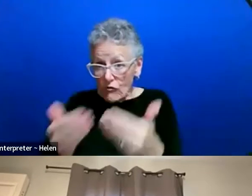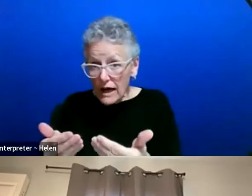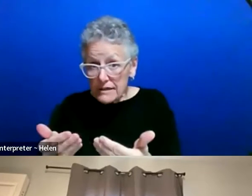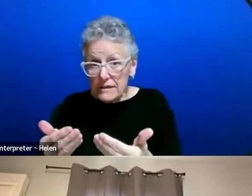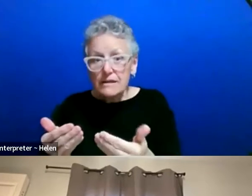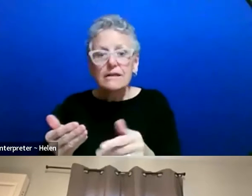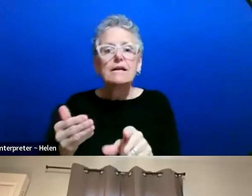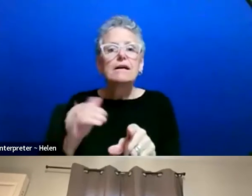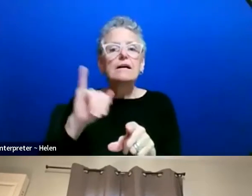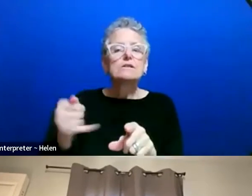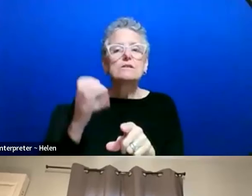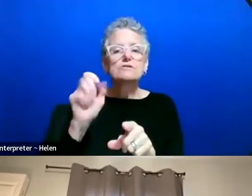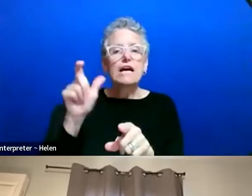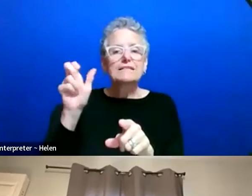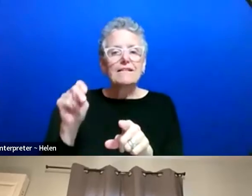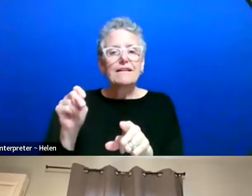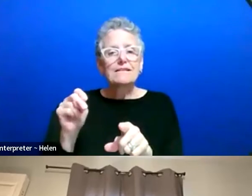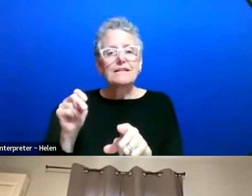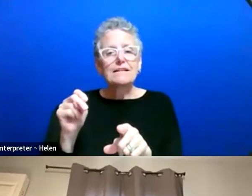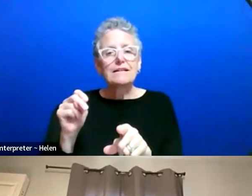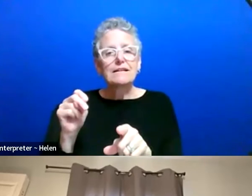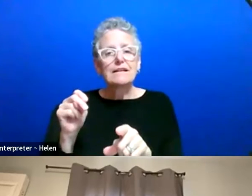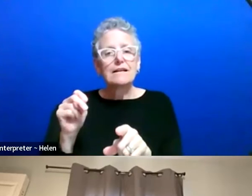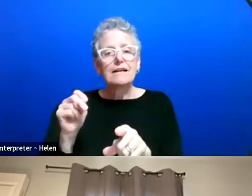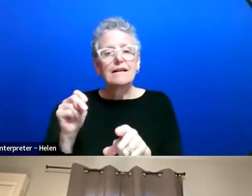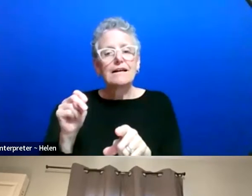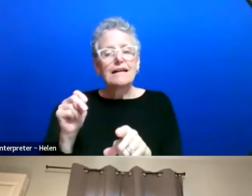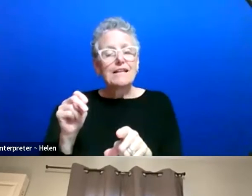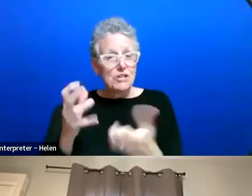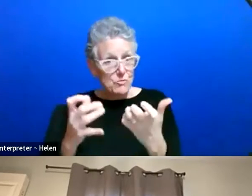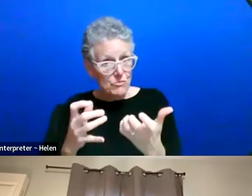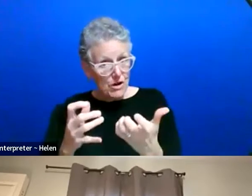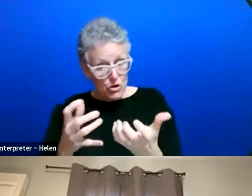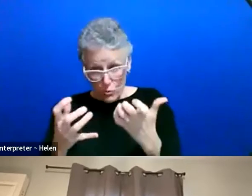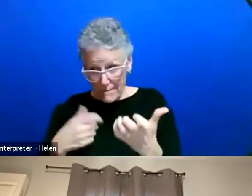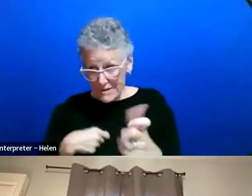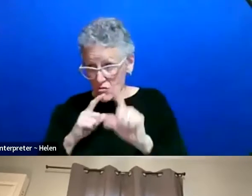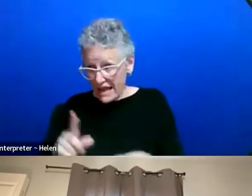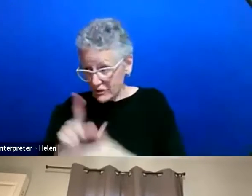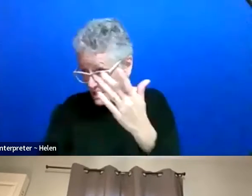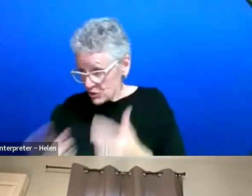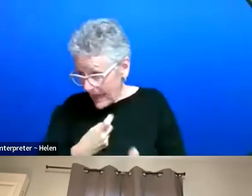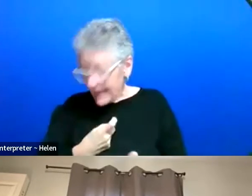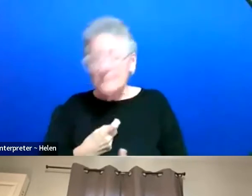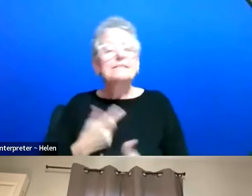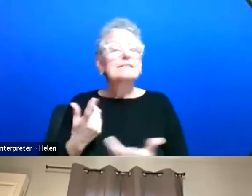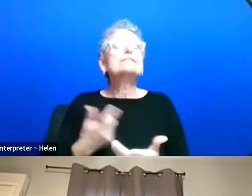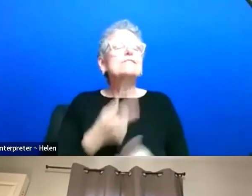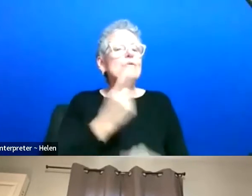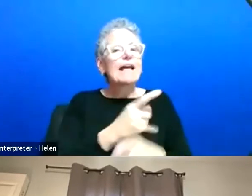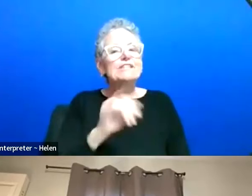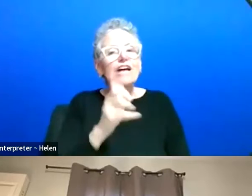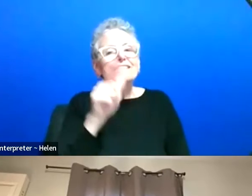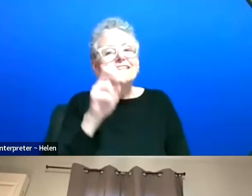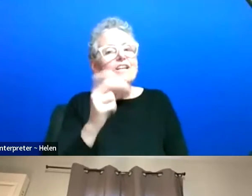You mean move on or answer Move the on. question that you asked? Yeah, Or- answer the question that I asked originally, which All right. is what, Jocelyn, what